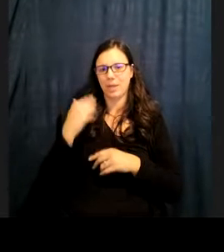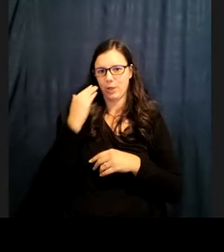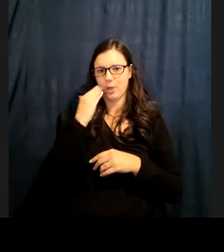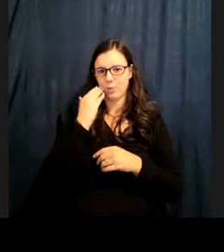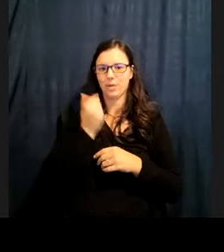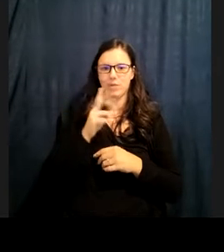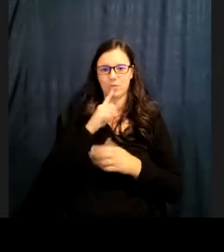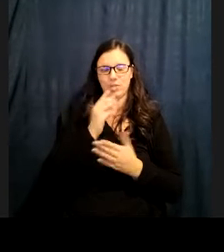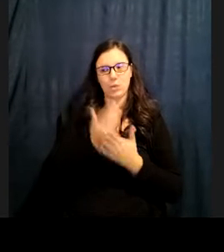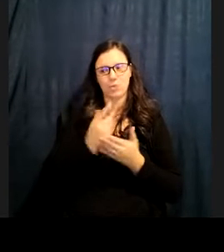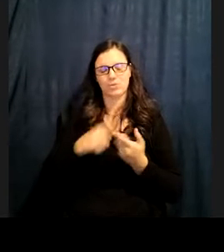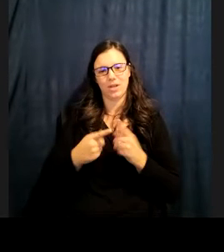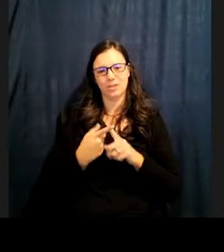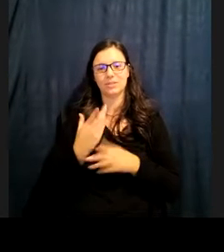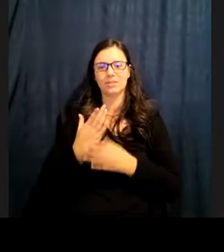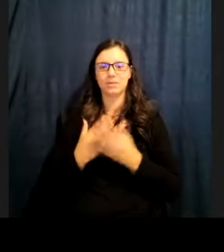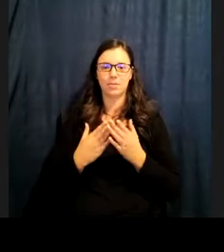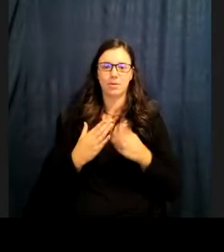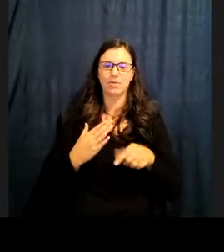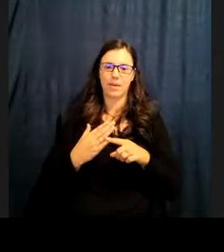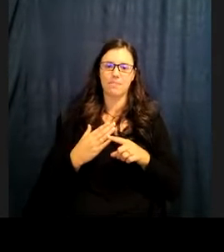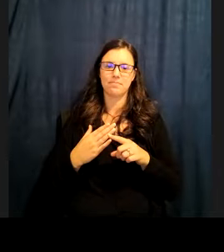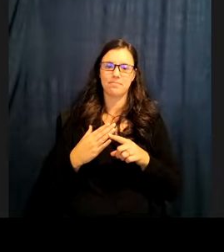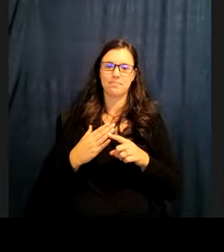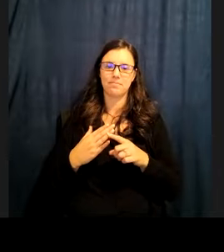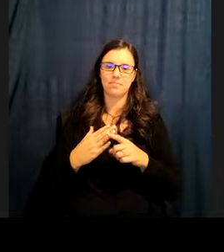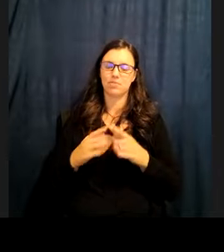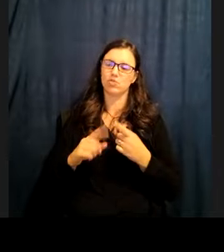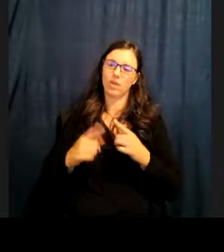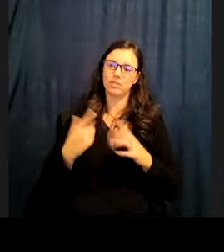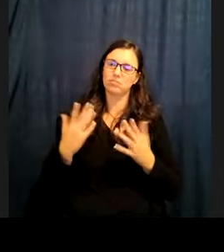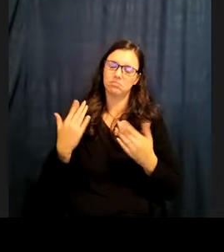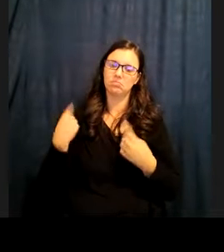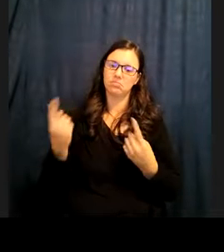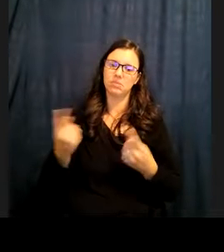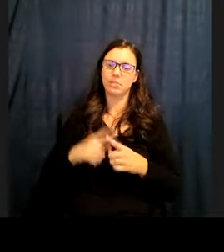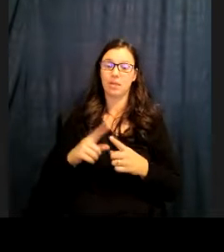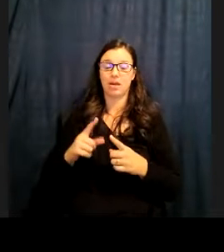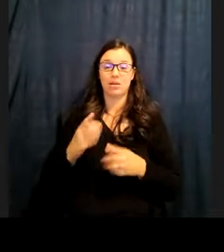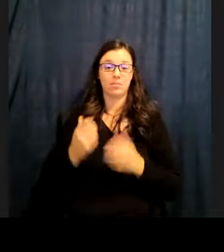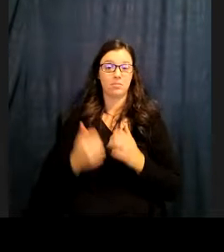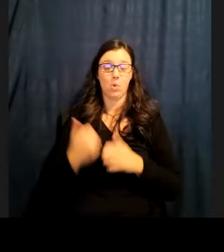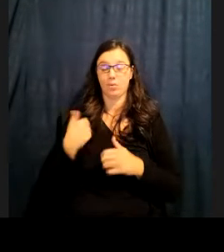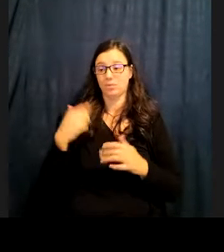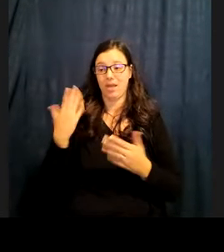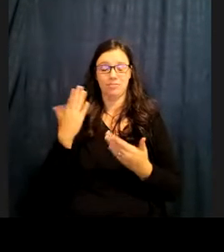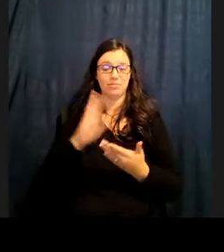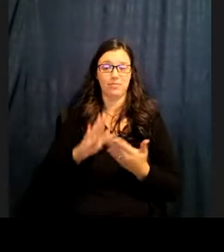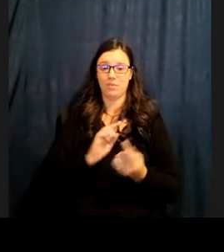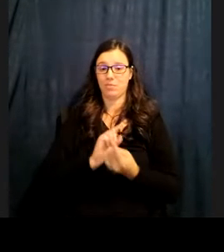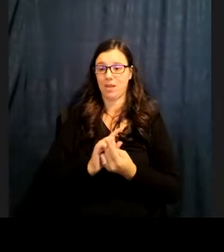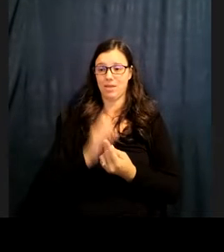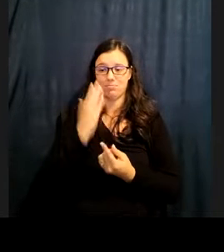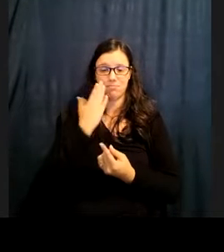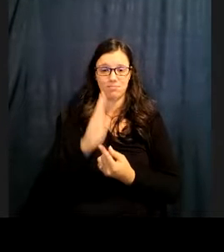really close friends, and some of them I'm friendly with. But most of them were people I didn't know at all. And so